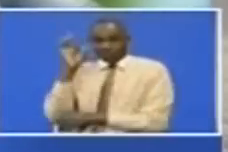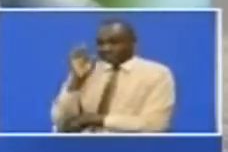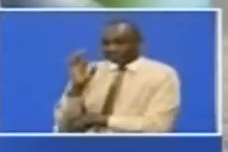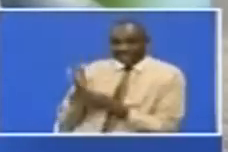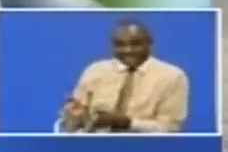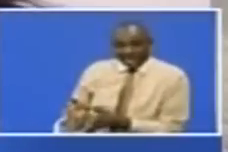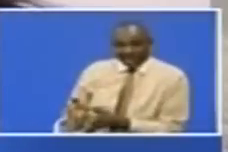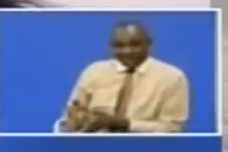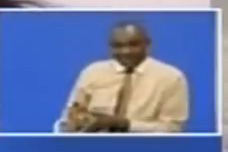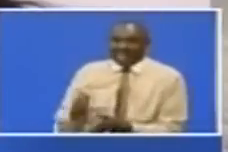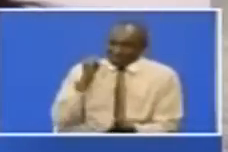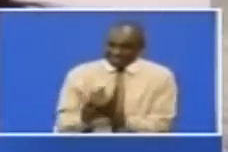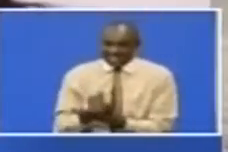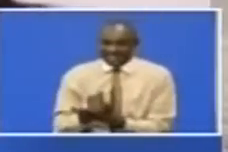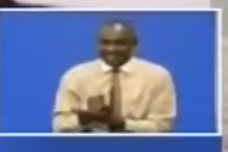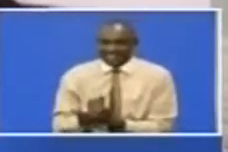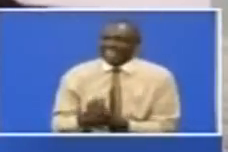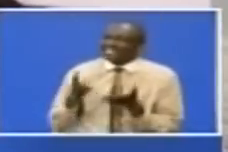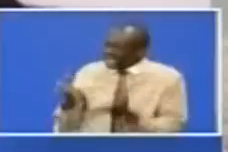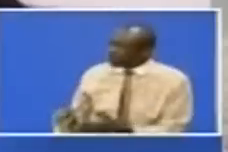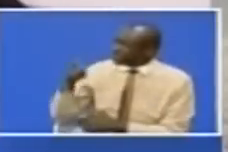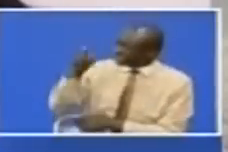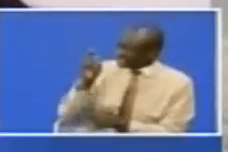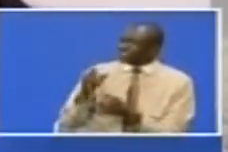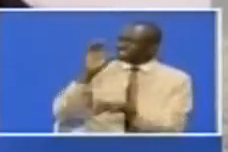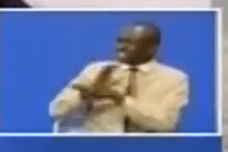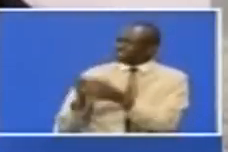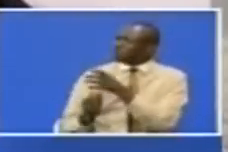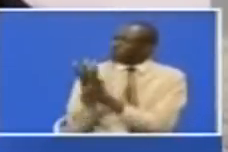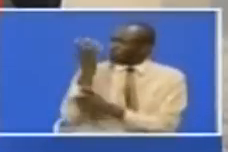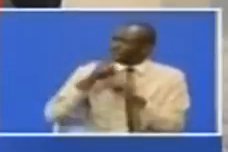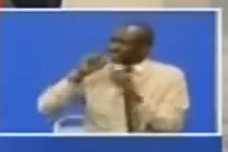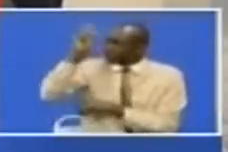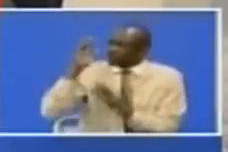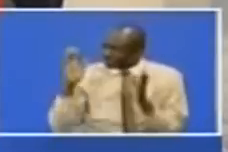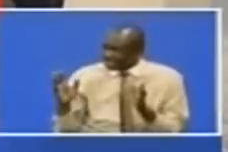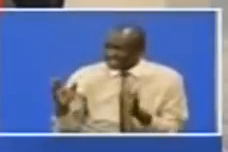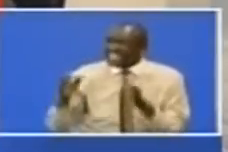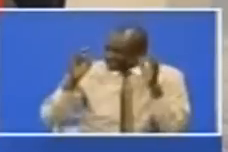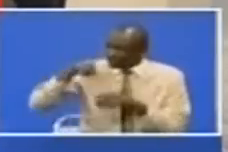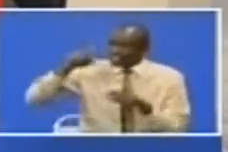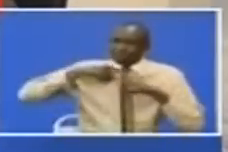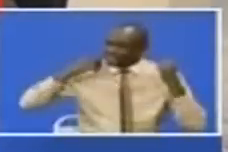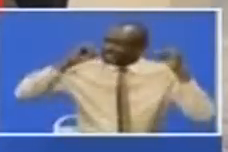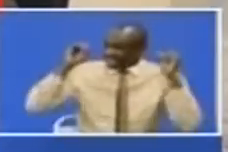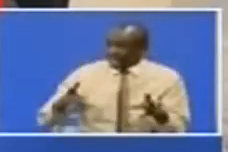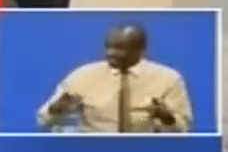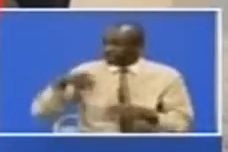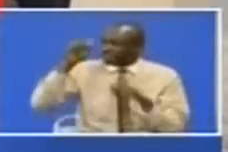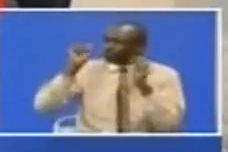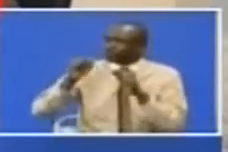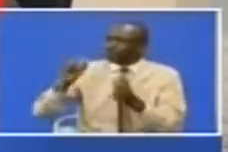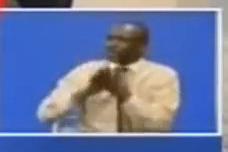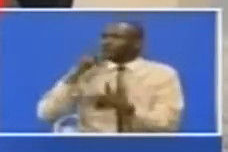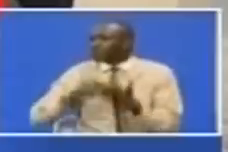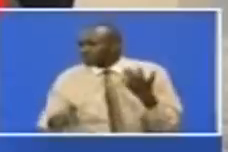Amen. Amen to that. Yes. So I mean, so now your church has grown, but then the question would be, if you are not a pastor, a mm-hmm. reverend, what else, what do